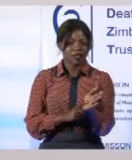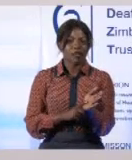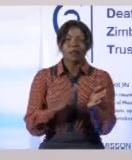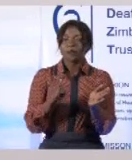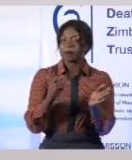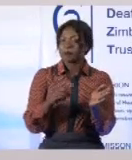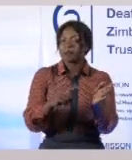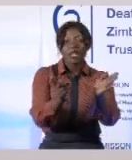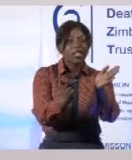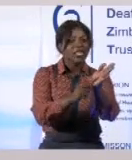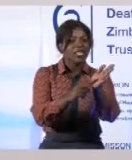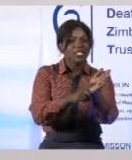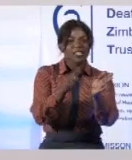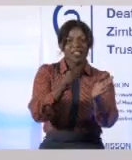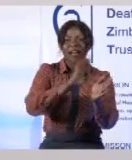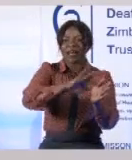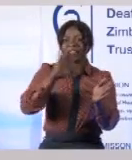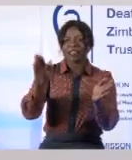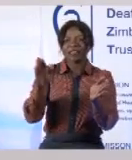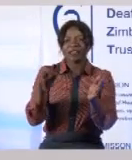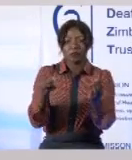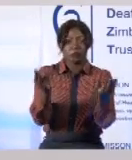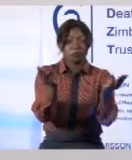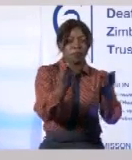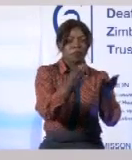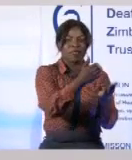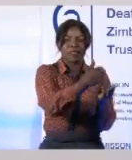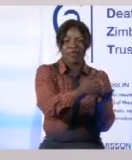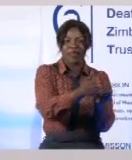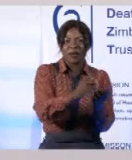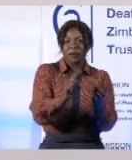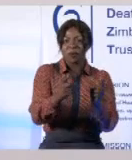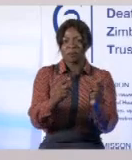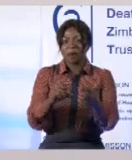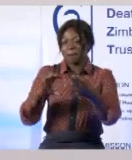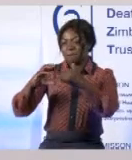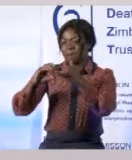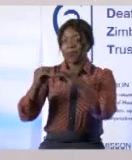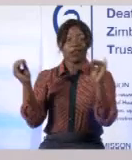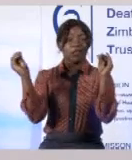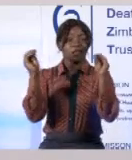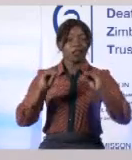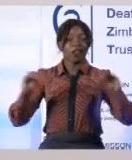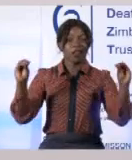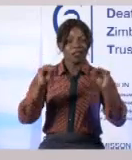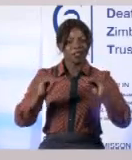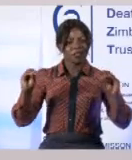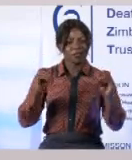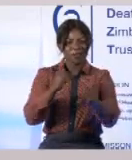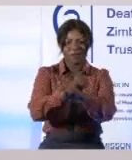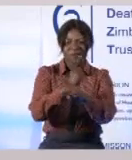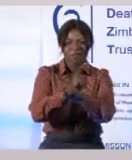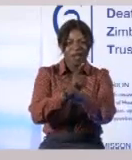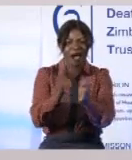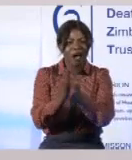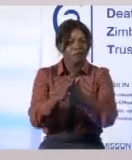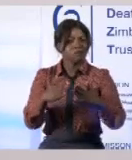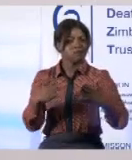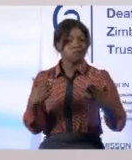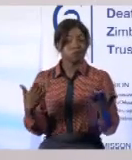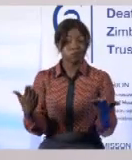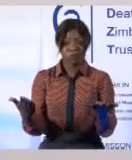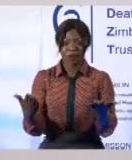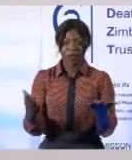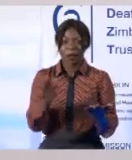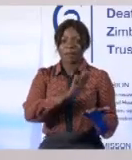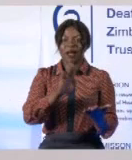indiscriminate sexual activity between people who are not spouses, who are not partners, who are not even friends, there's usually a